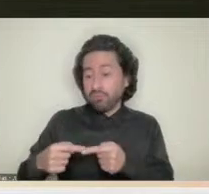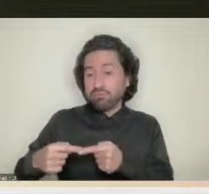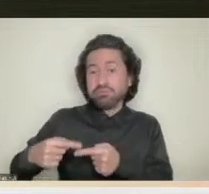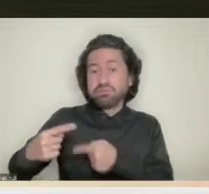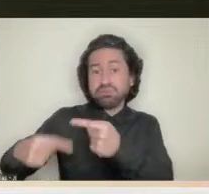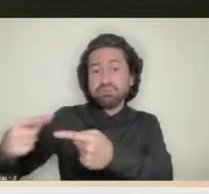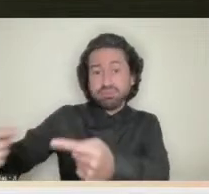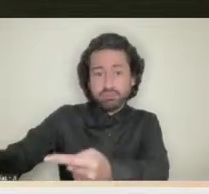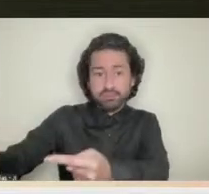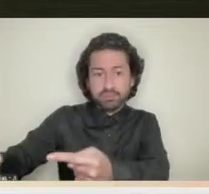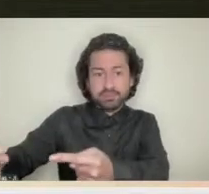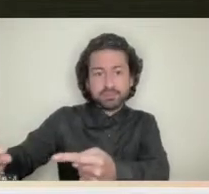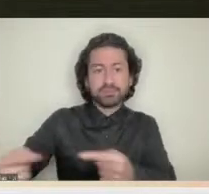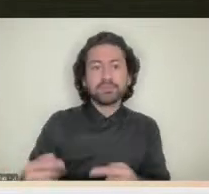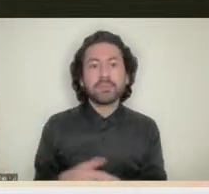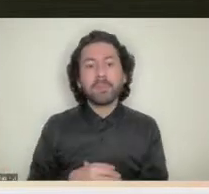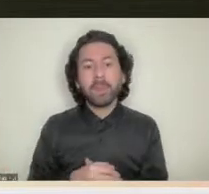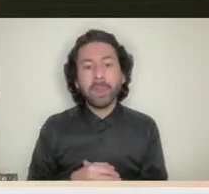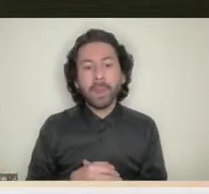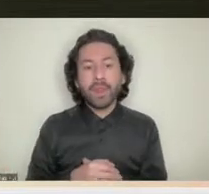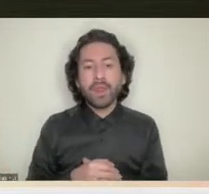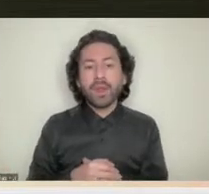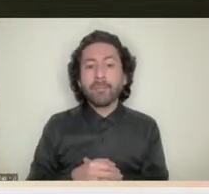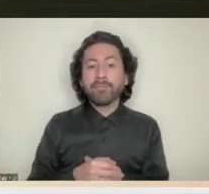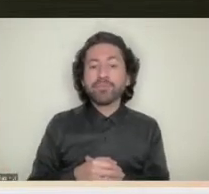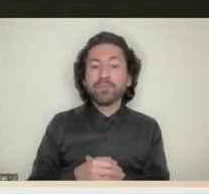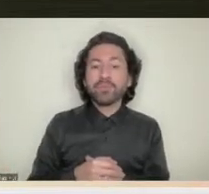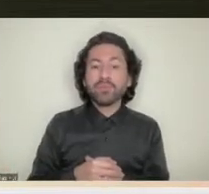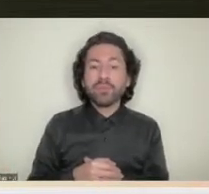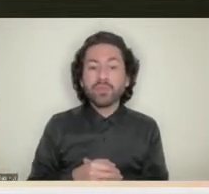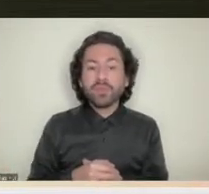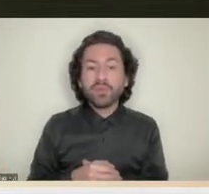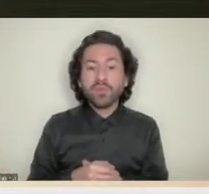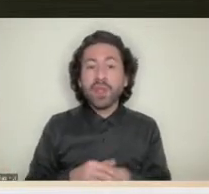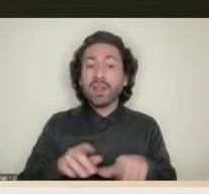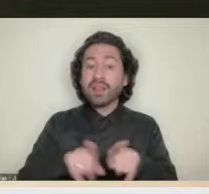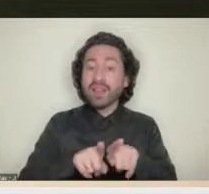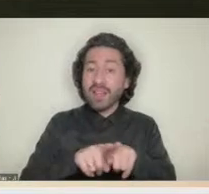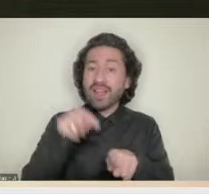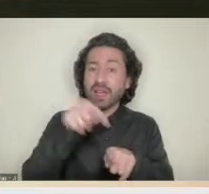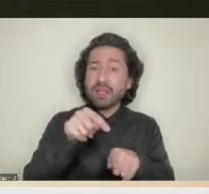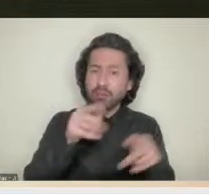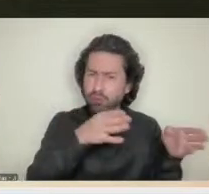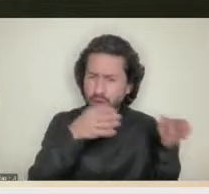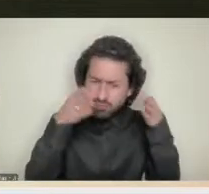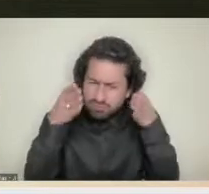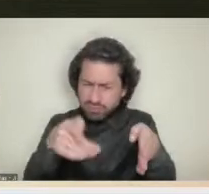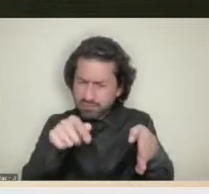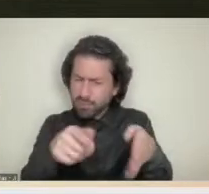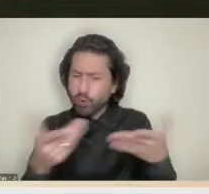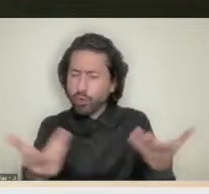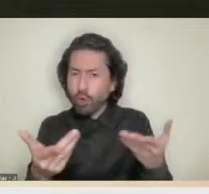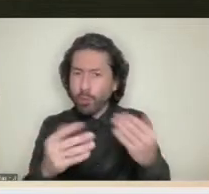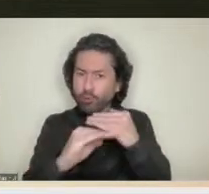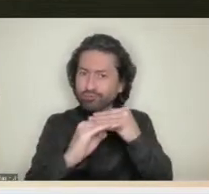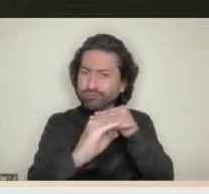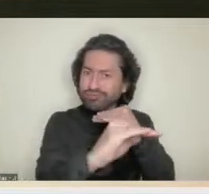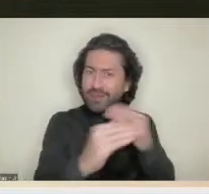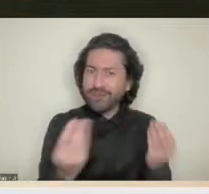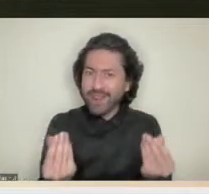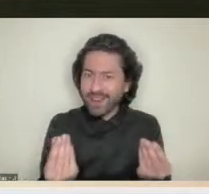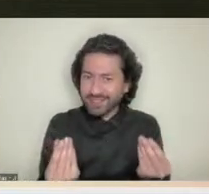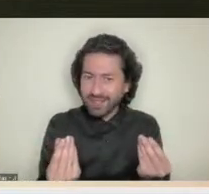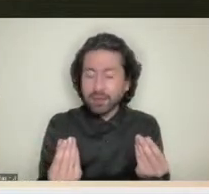intergenerational pact. And also, this sets as a challenge the